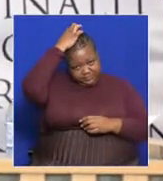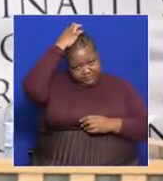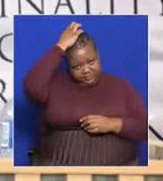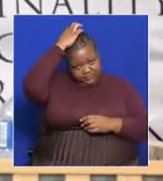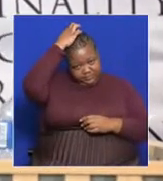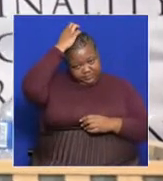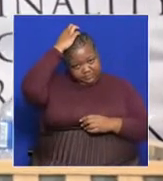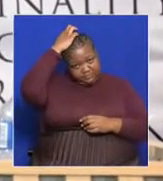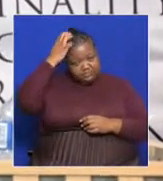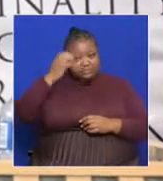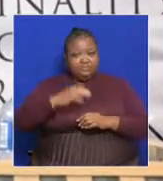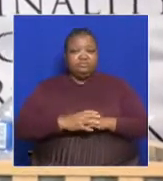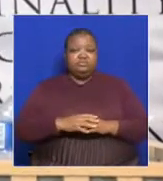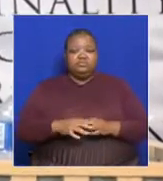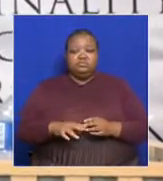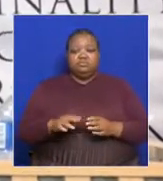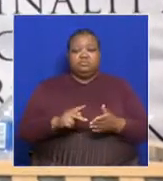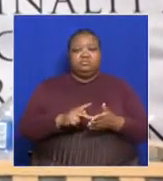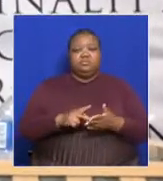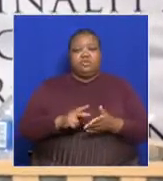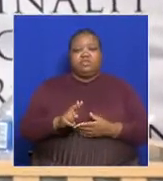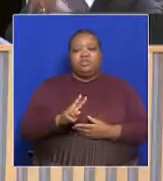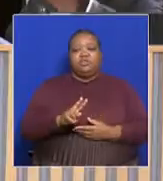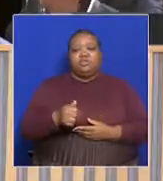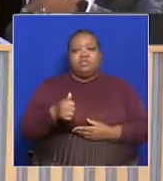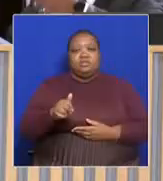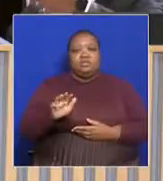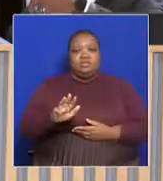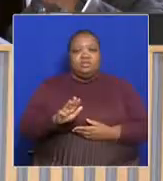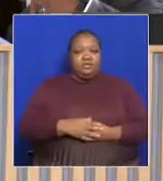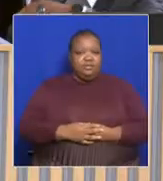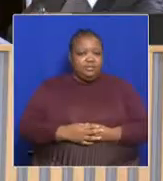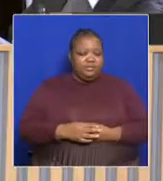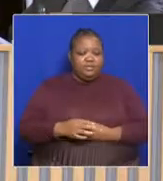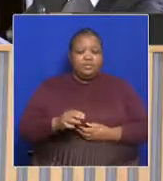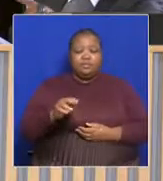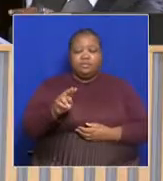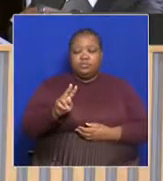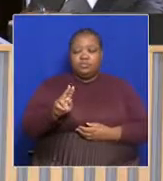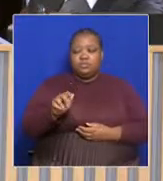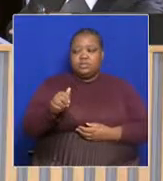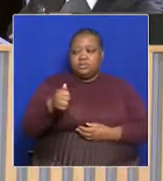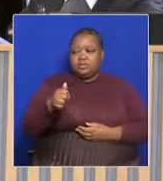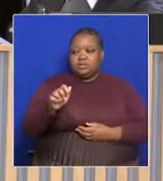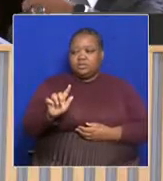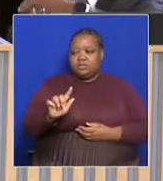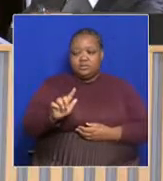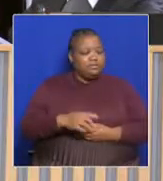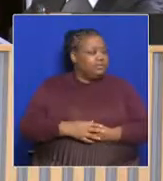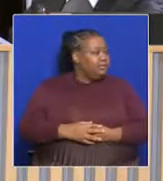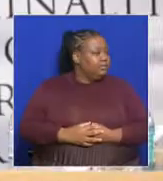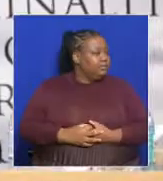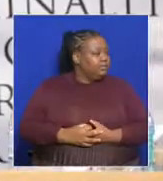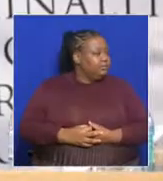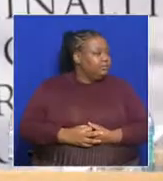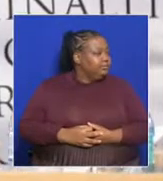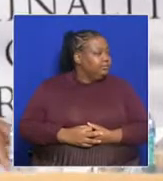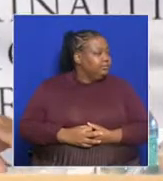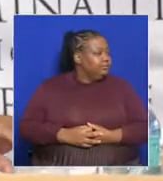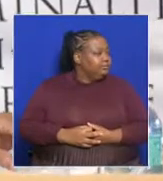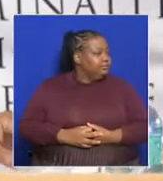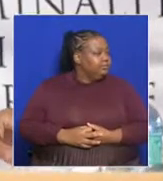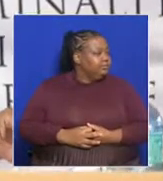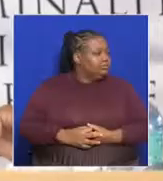page statement. 267. It sounds like Commissioner Kumalo has it. Page 627.